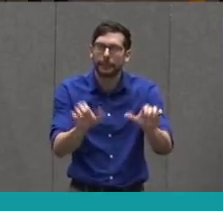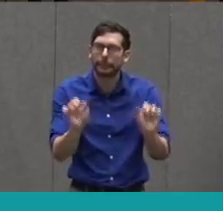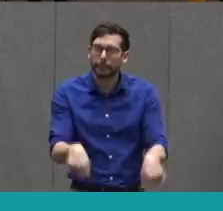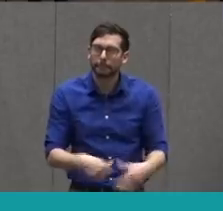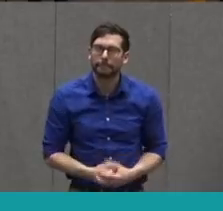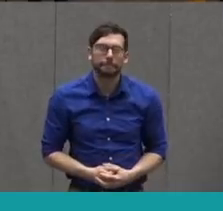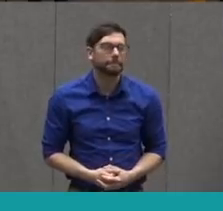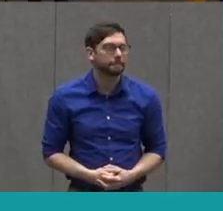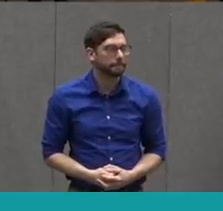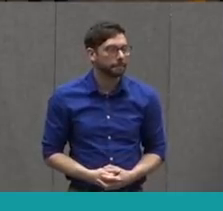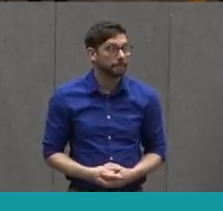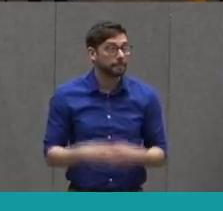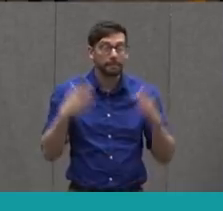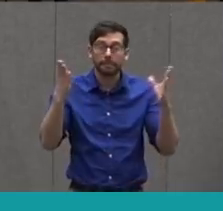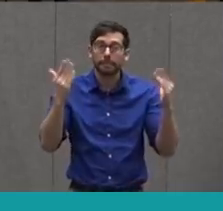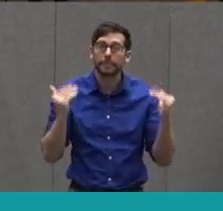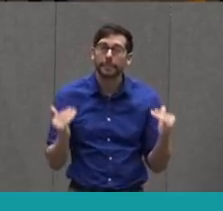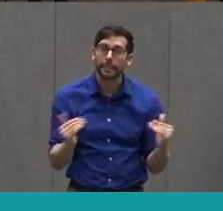Next up,